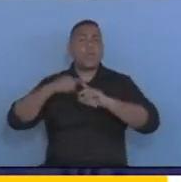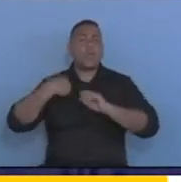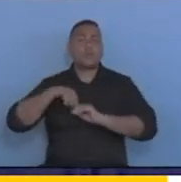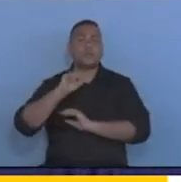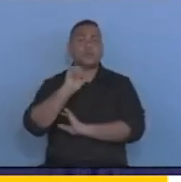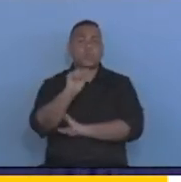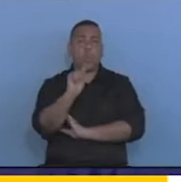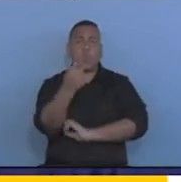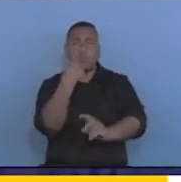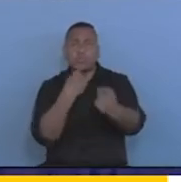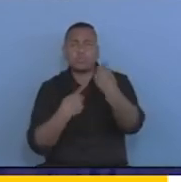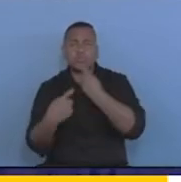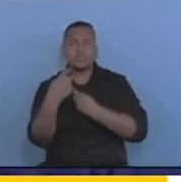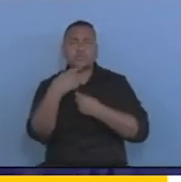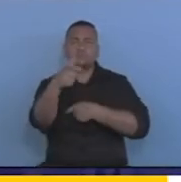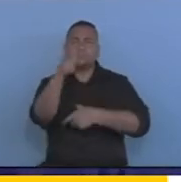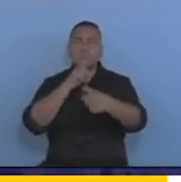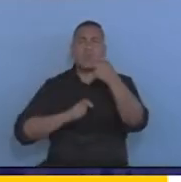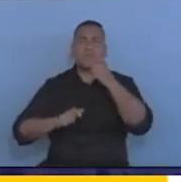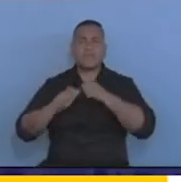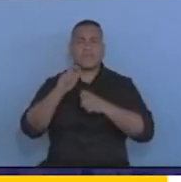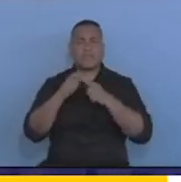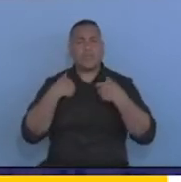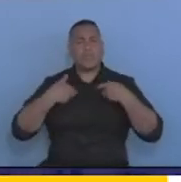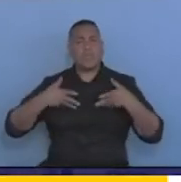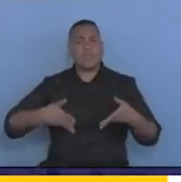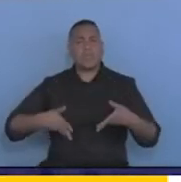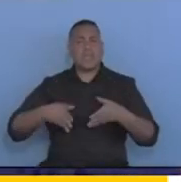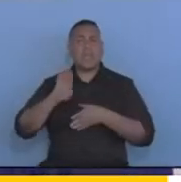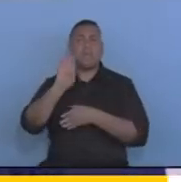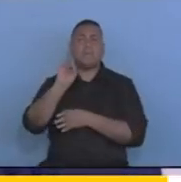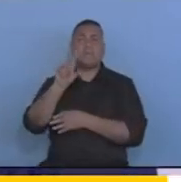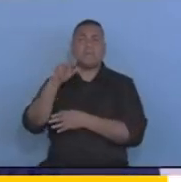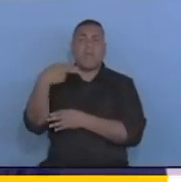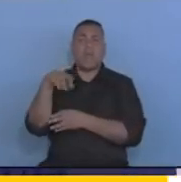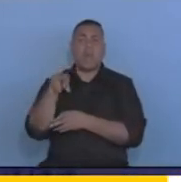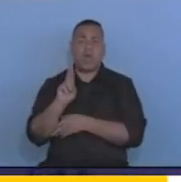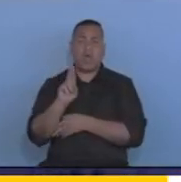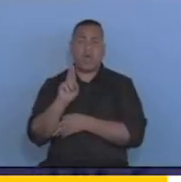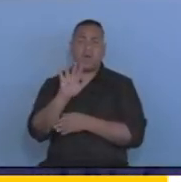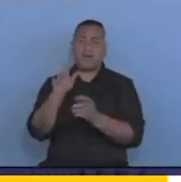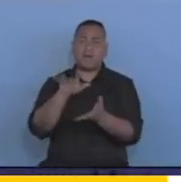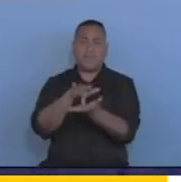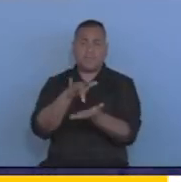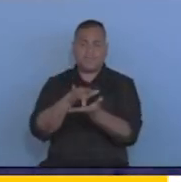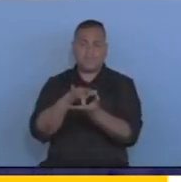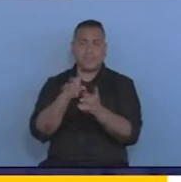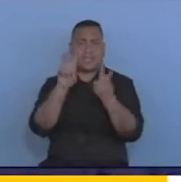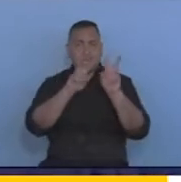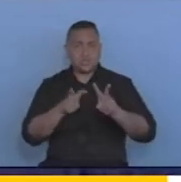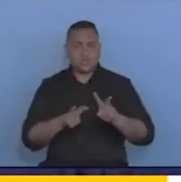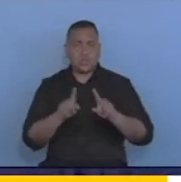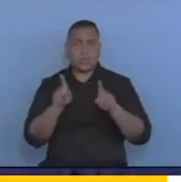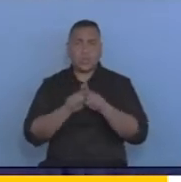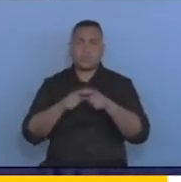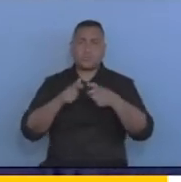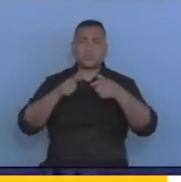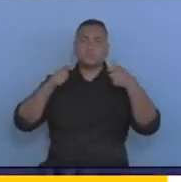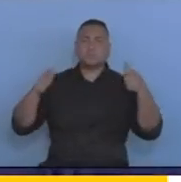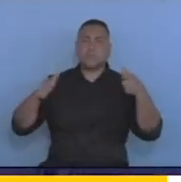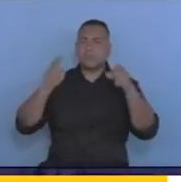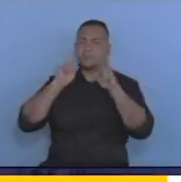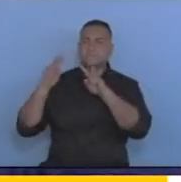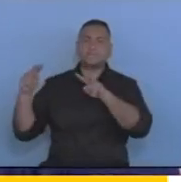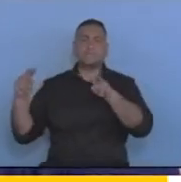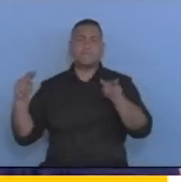So we're at the Belhar campus. We have touched base now with some of the electrical things. We've got a big overview on all of that real